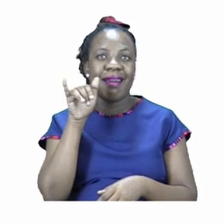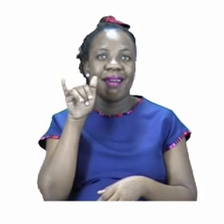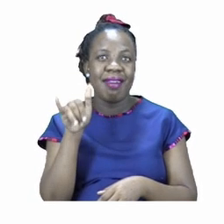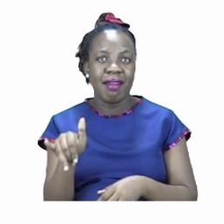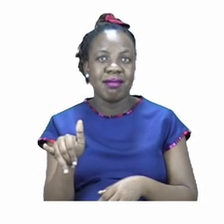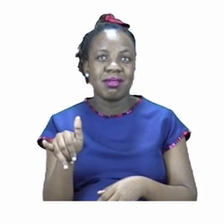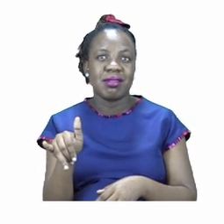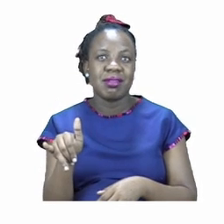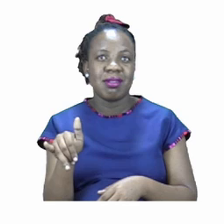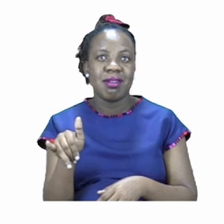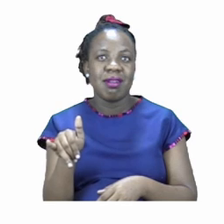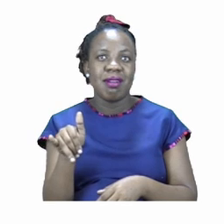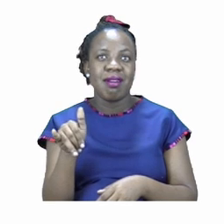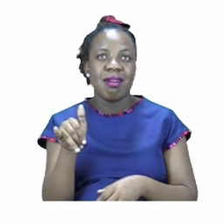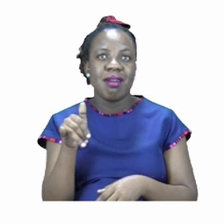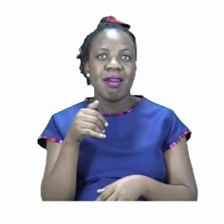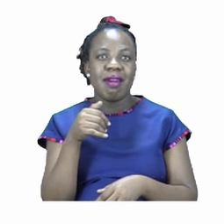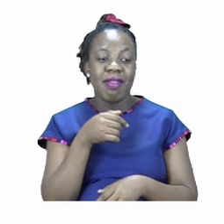that,